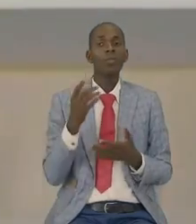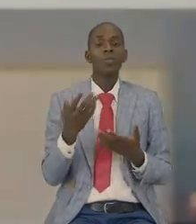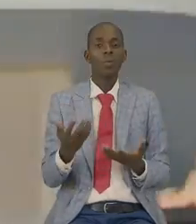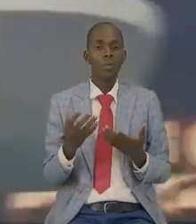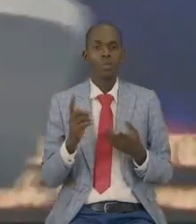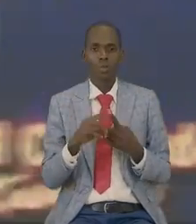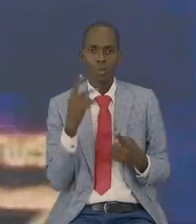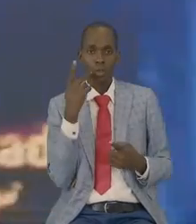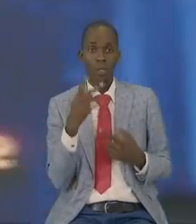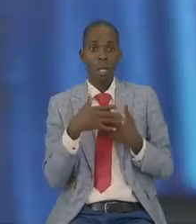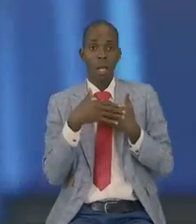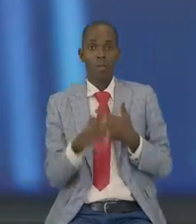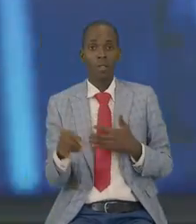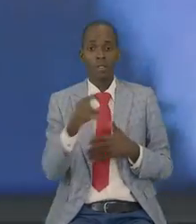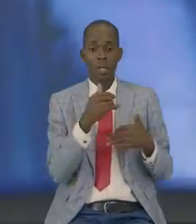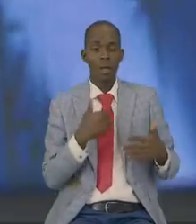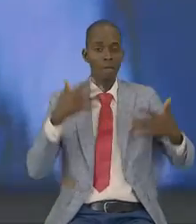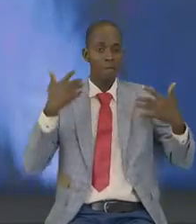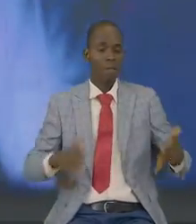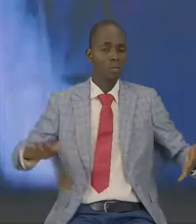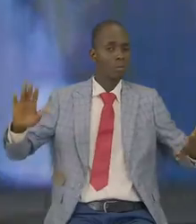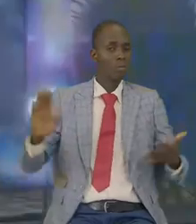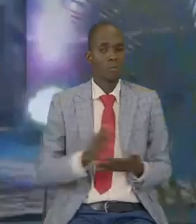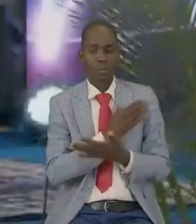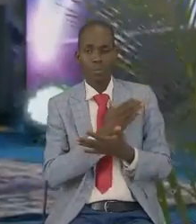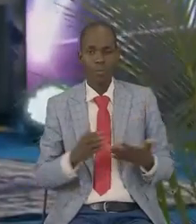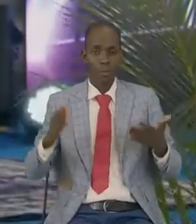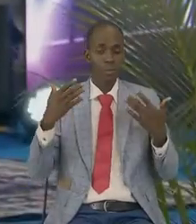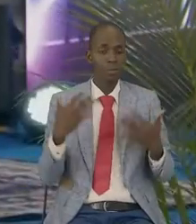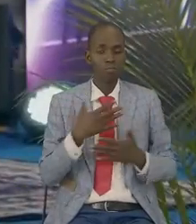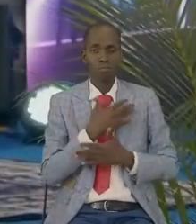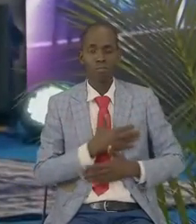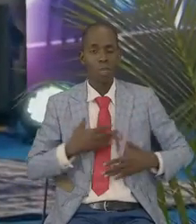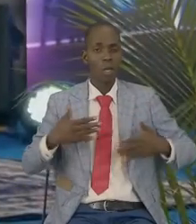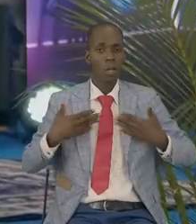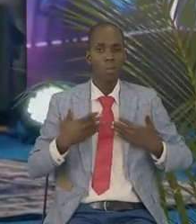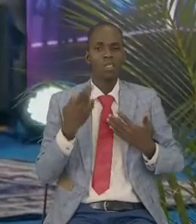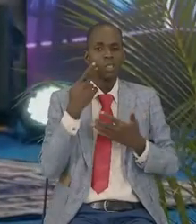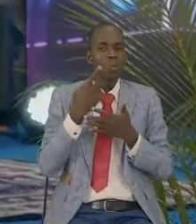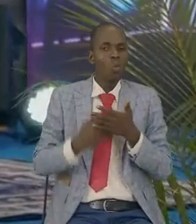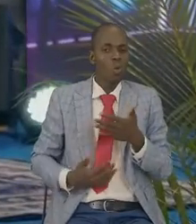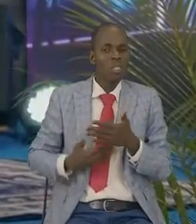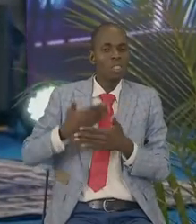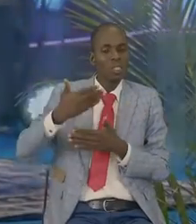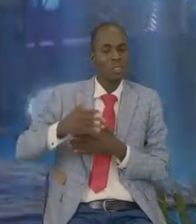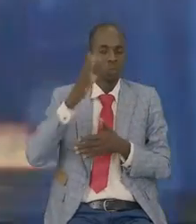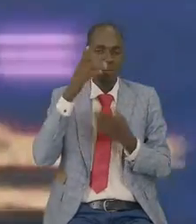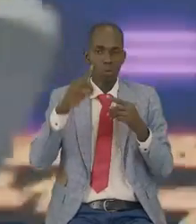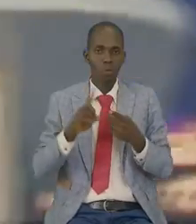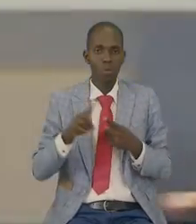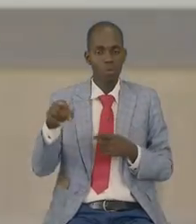singing, what will be their attitude. He wanted to see, after the temporary